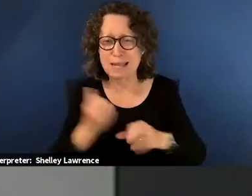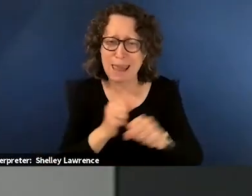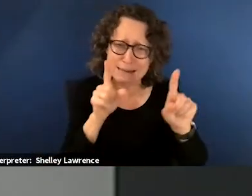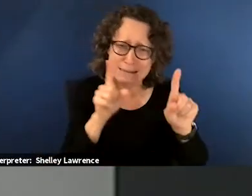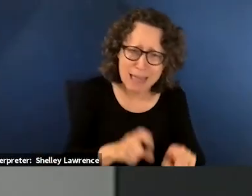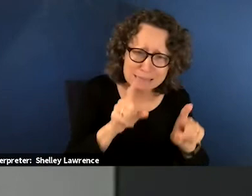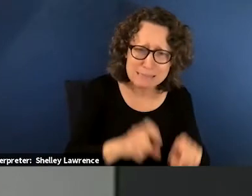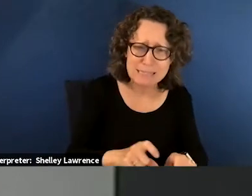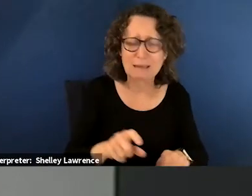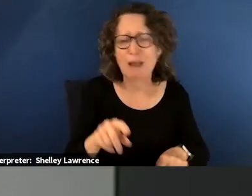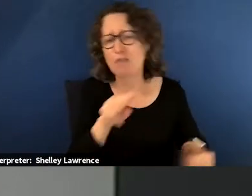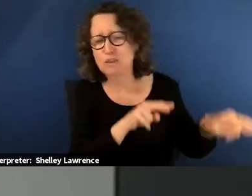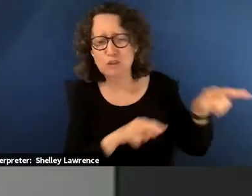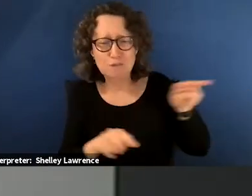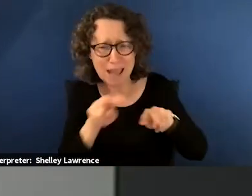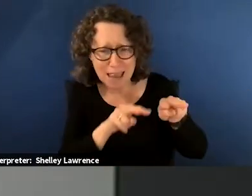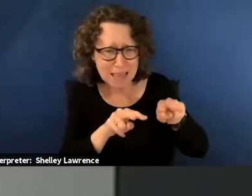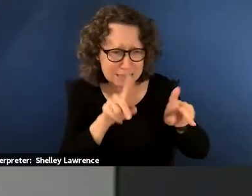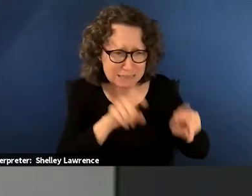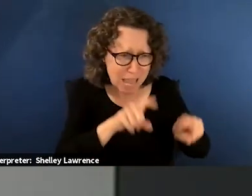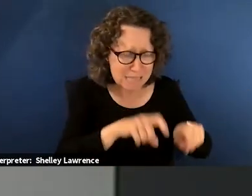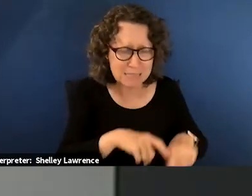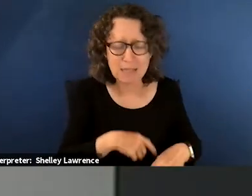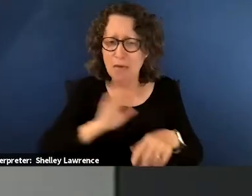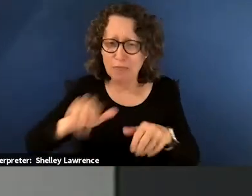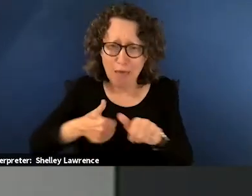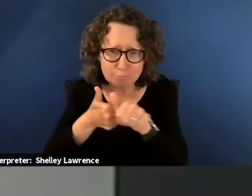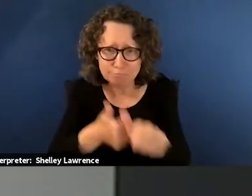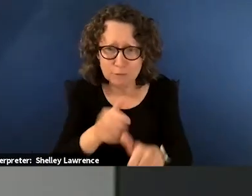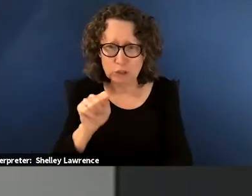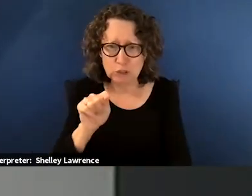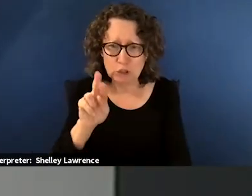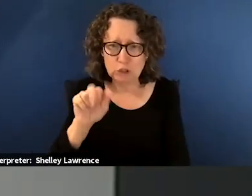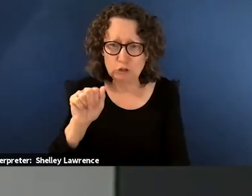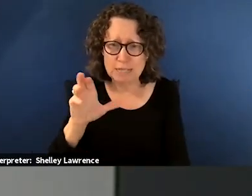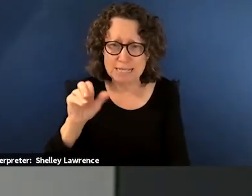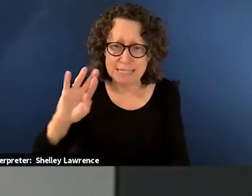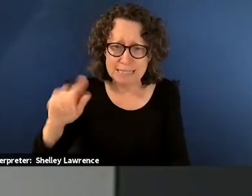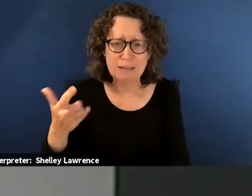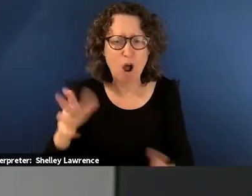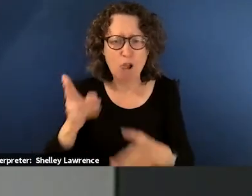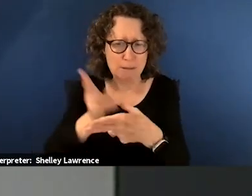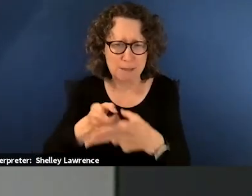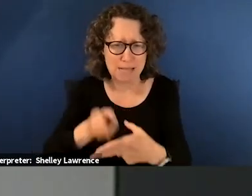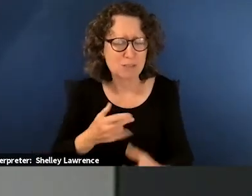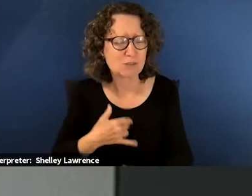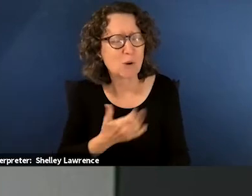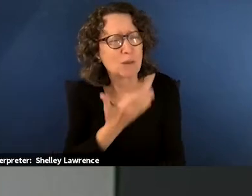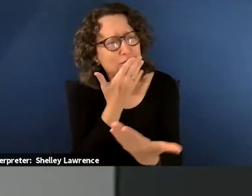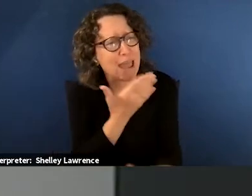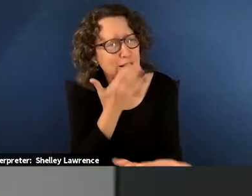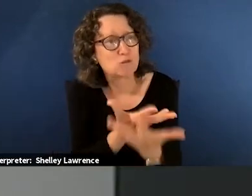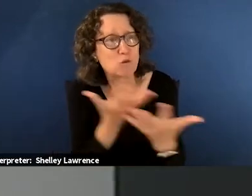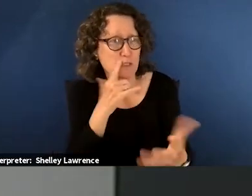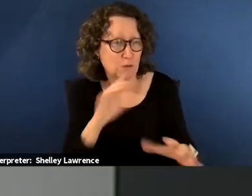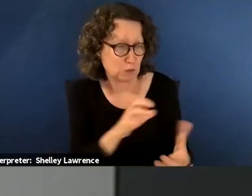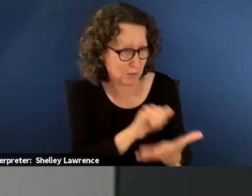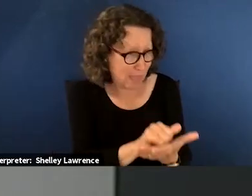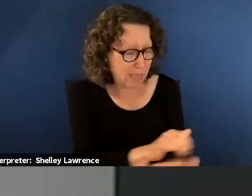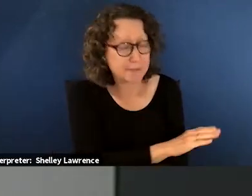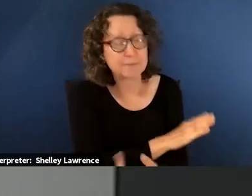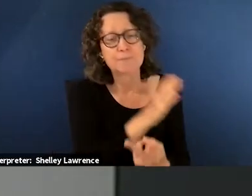testing, the surveillance, the tracing, and everything else that was already mentioned. So thank you very much for doing that.